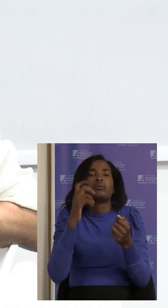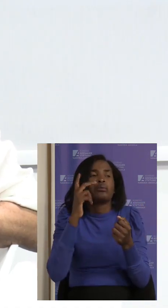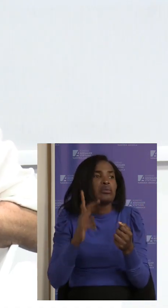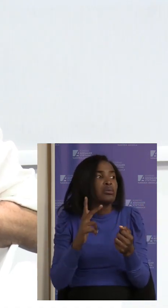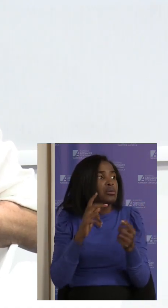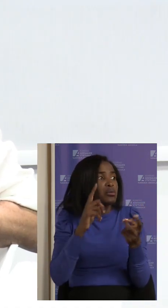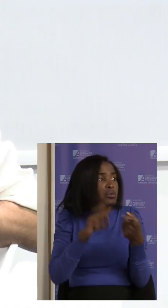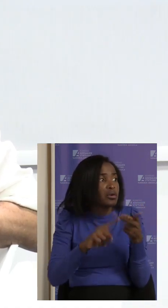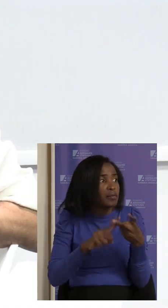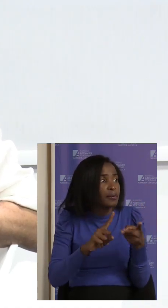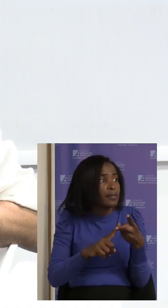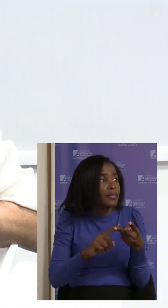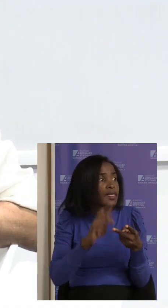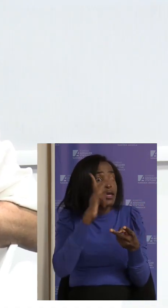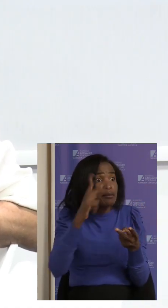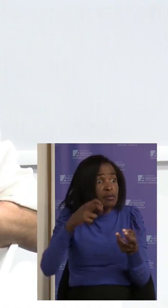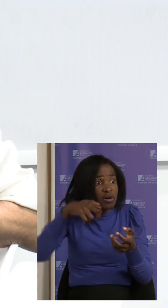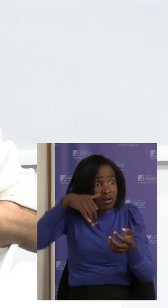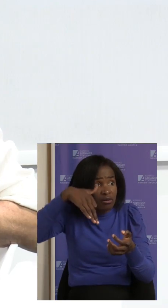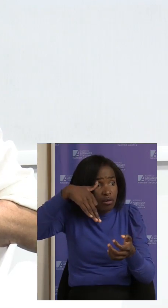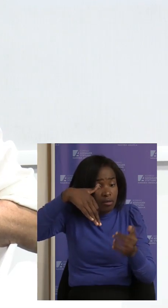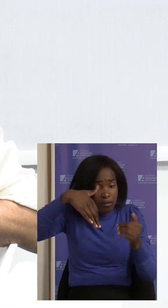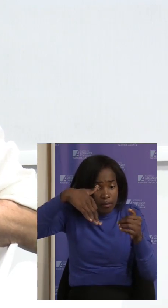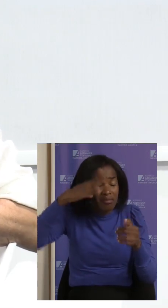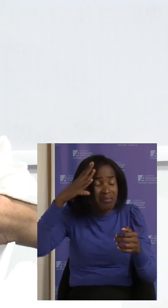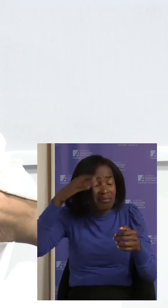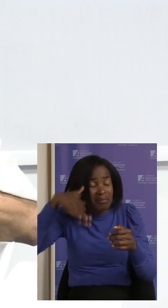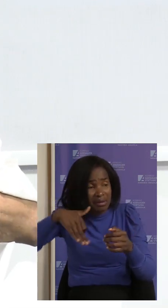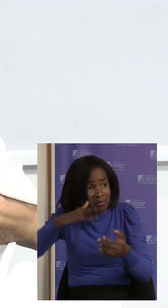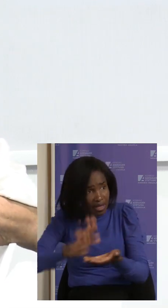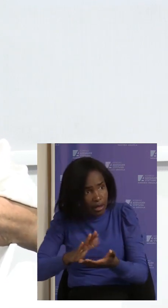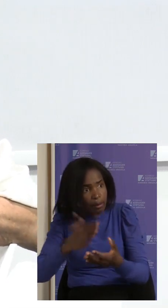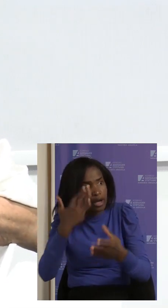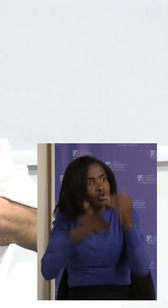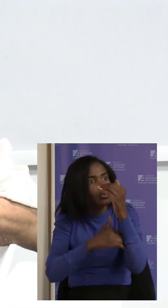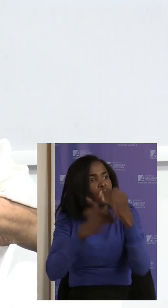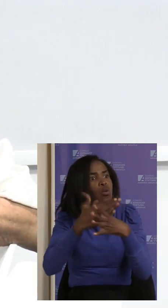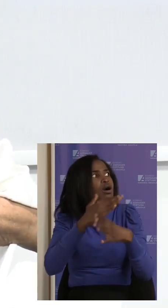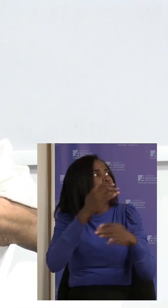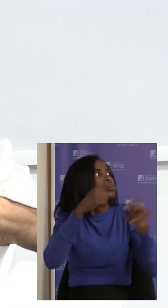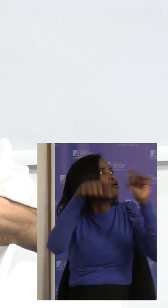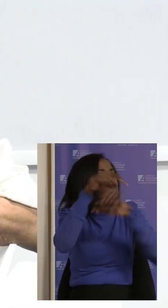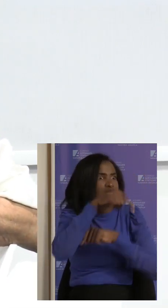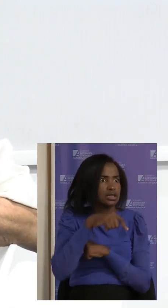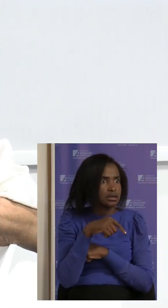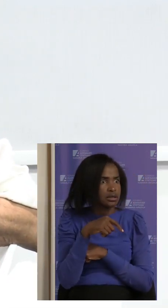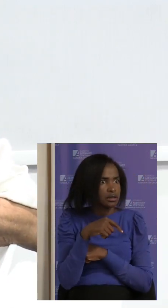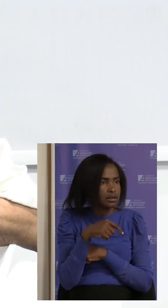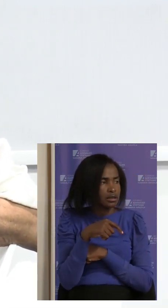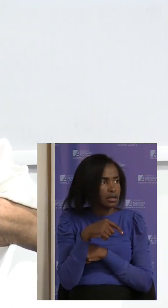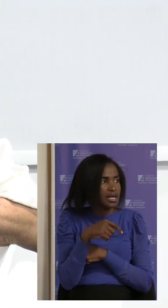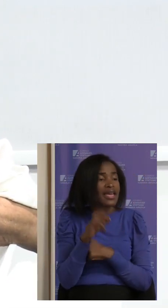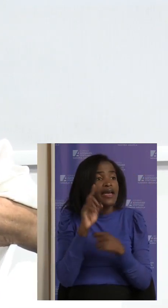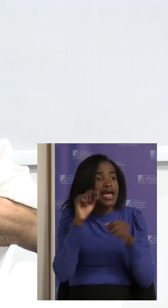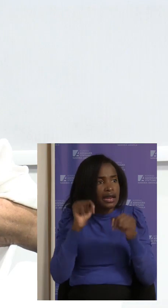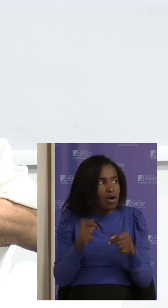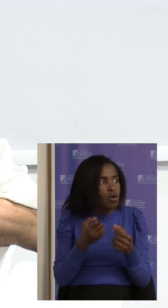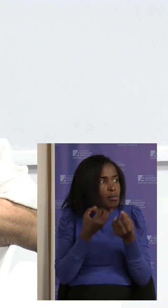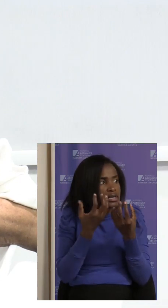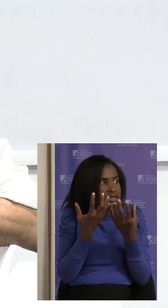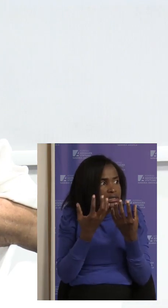already have people that are sitting here and working overseas. In that way, we can solve our unemployment problem if we start to create skills for